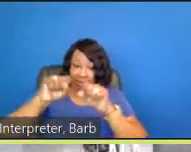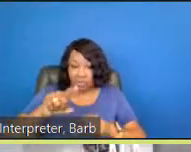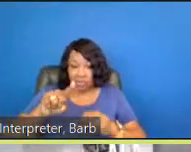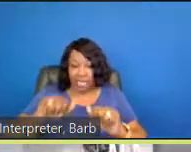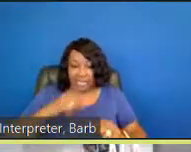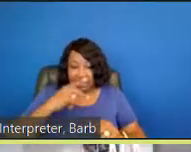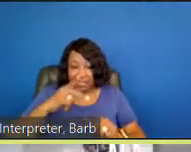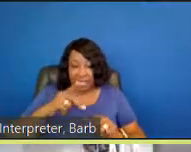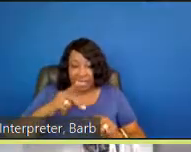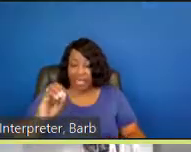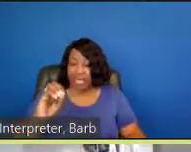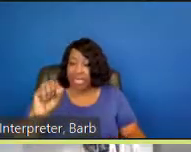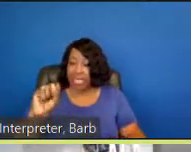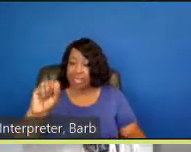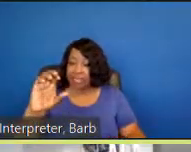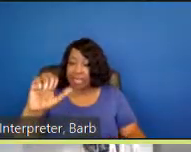side